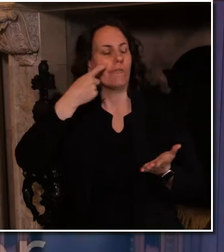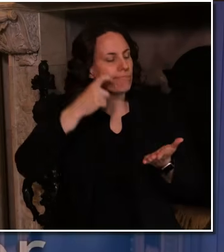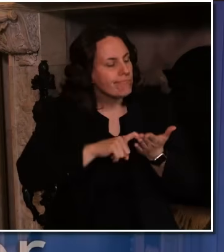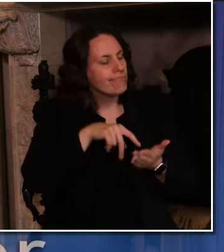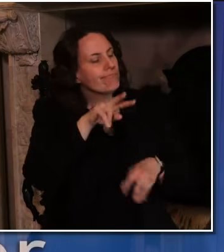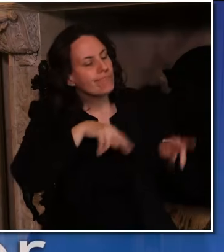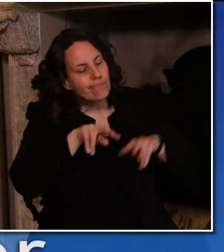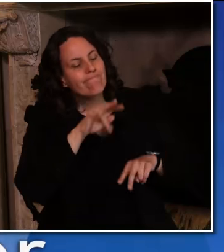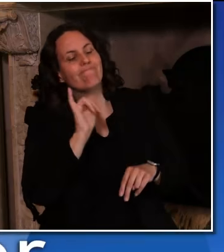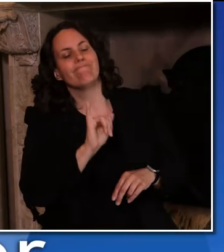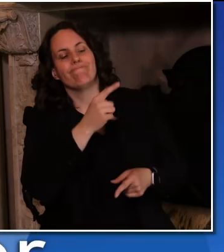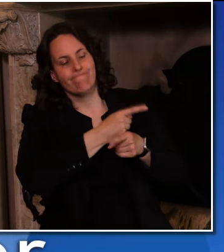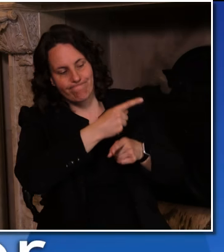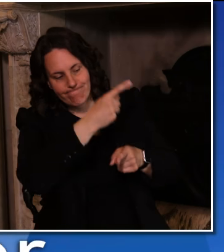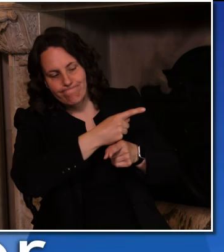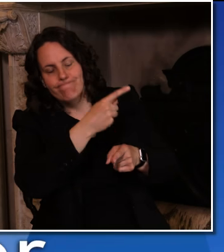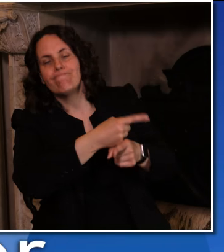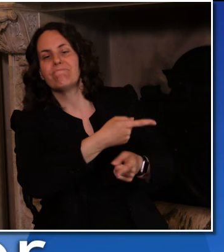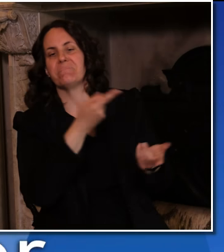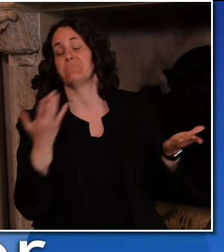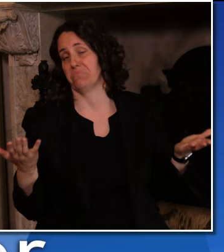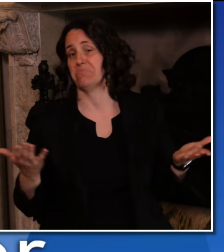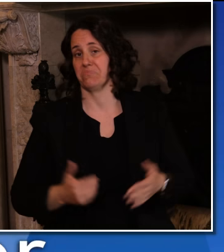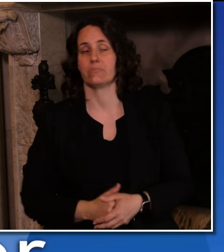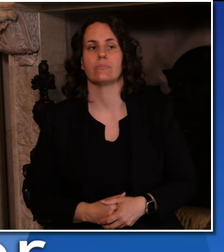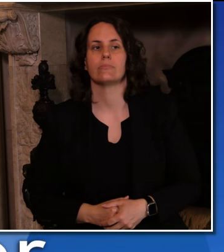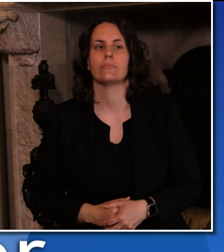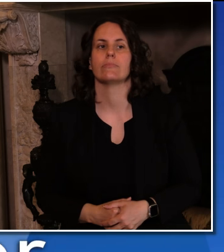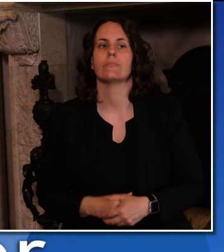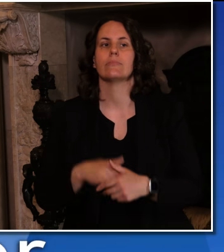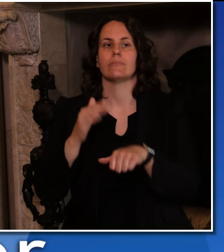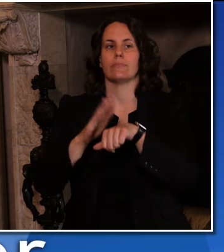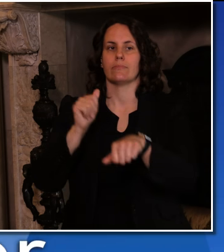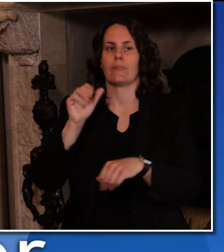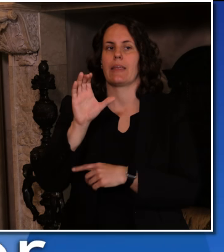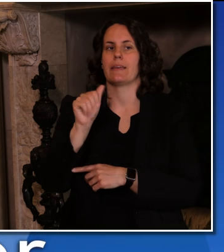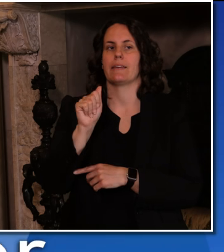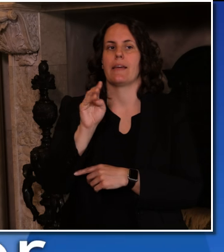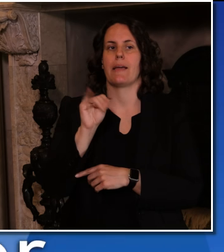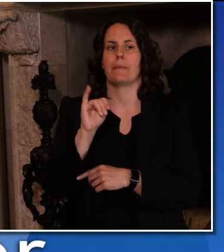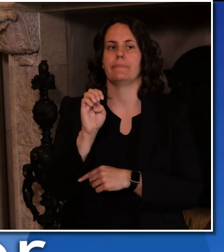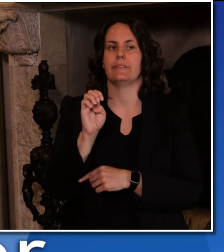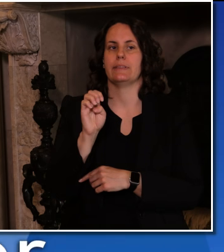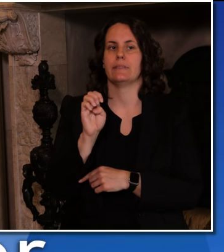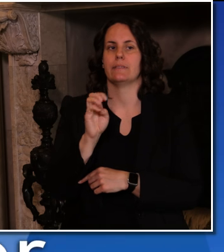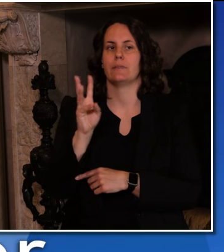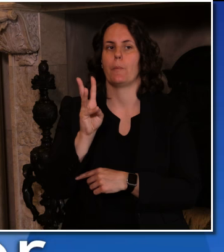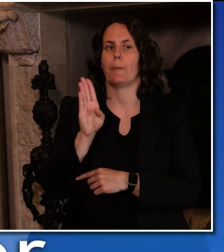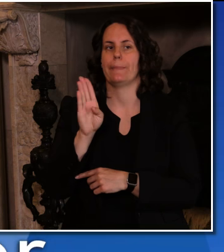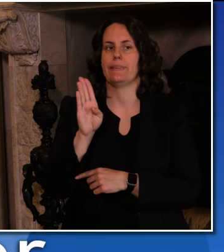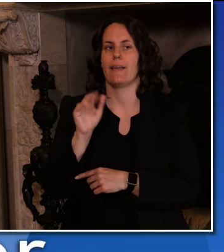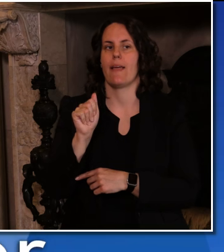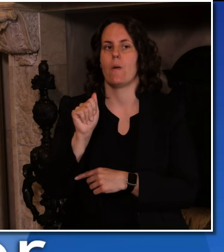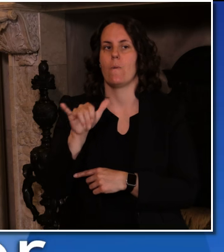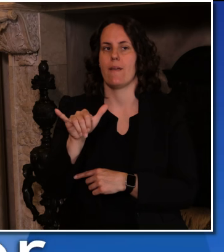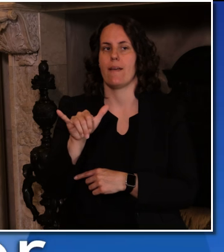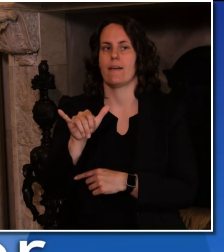Thank you, Mark, for that. And now to Cammie Rapson from WBAY-TV in Green Bay.